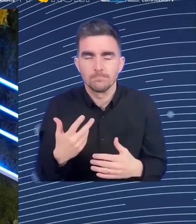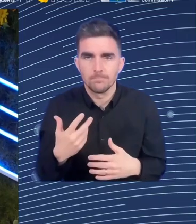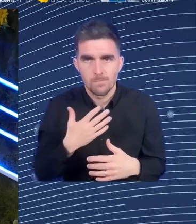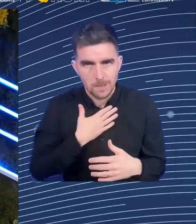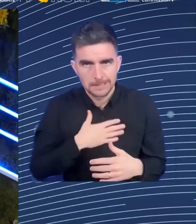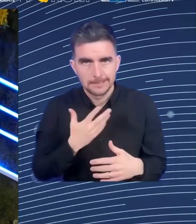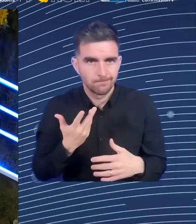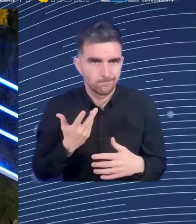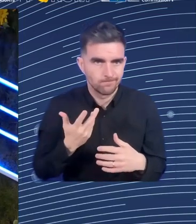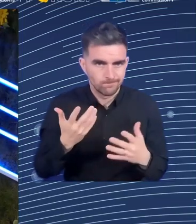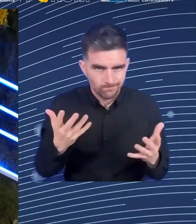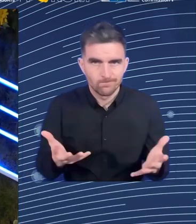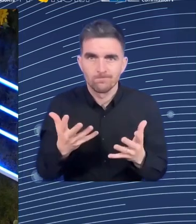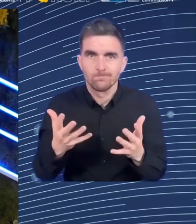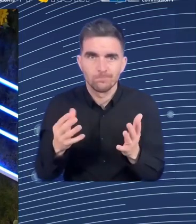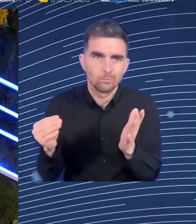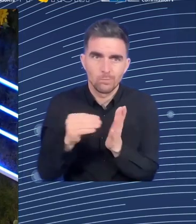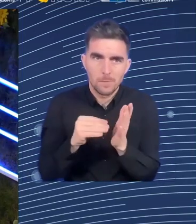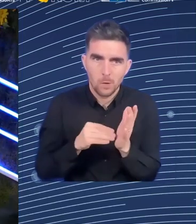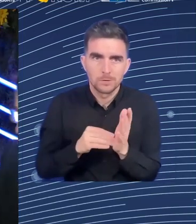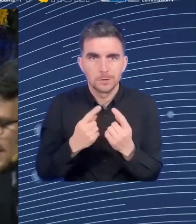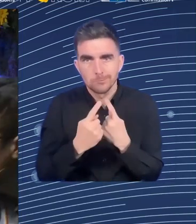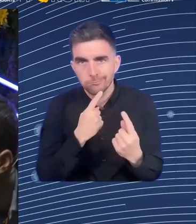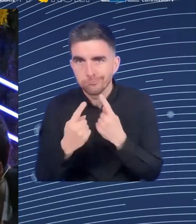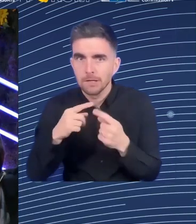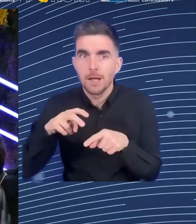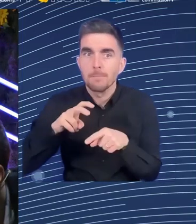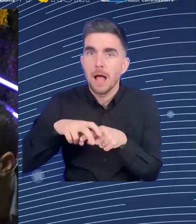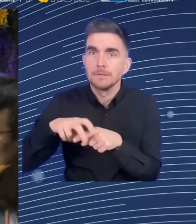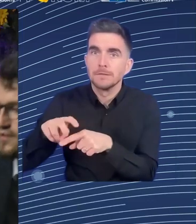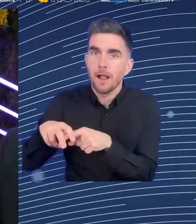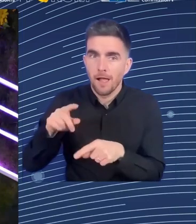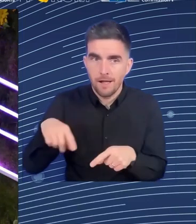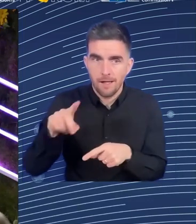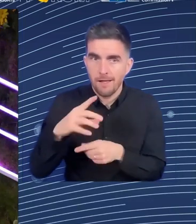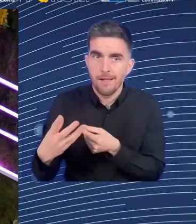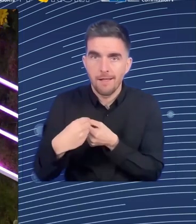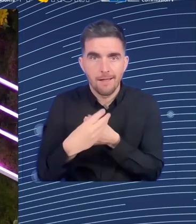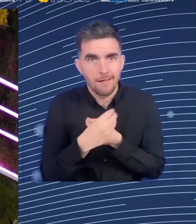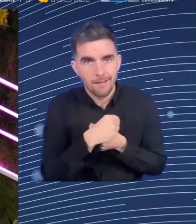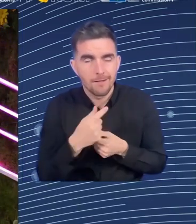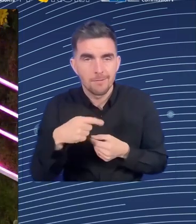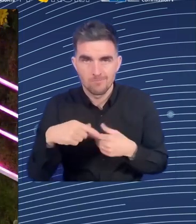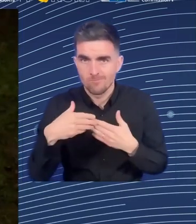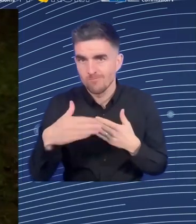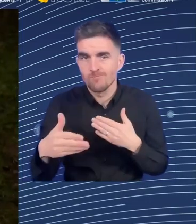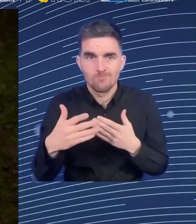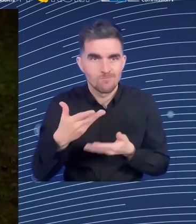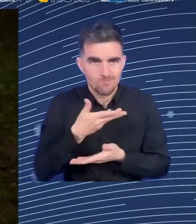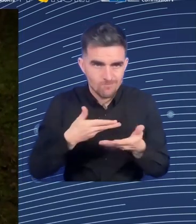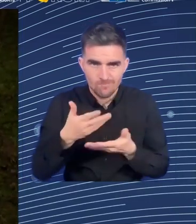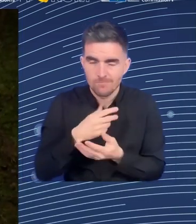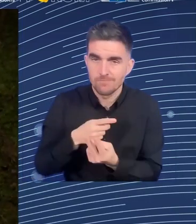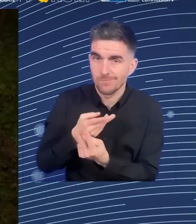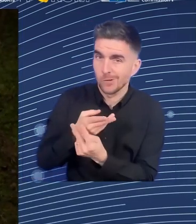joining us this afternoon. We have next to Nora, Barbara Gestenberger, who's head of unit at the